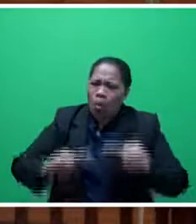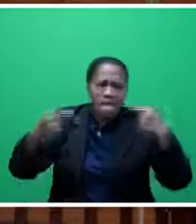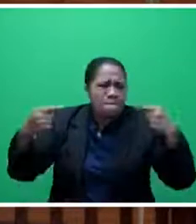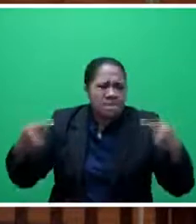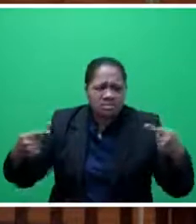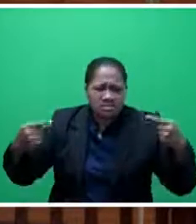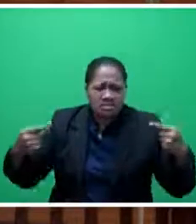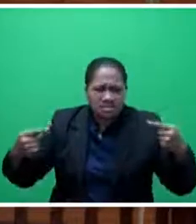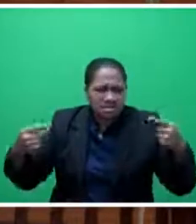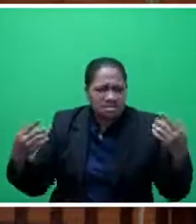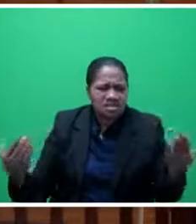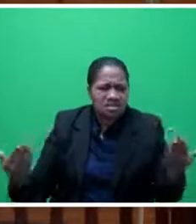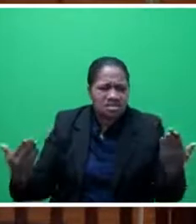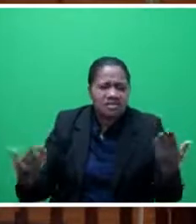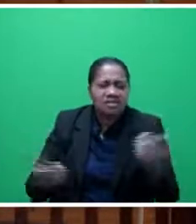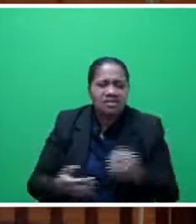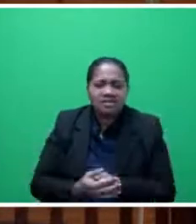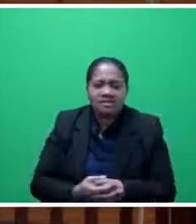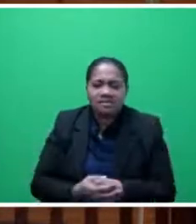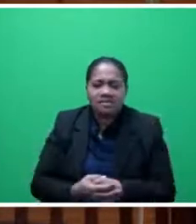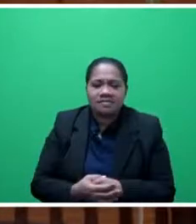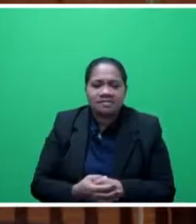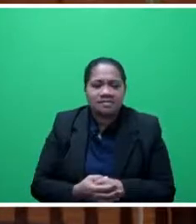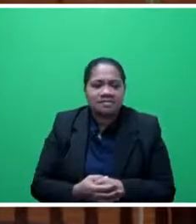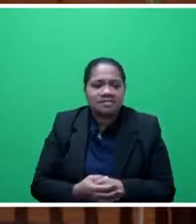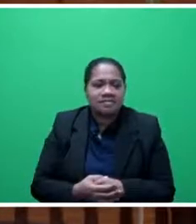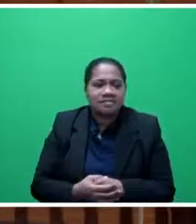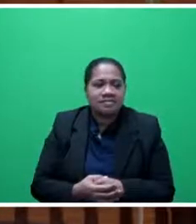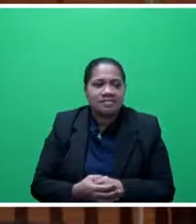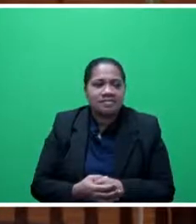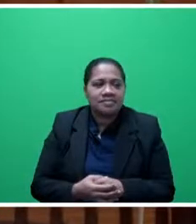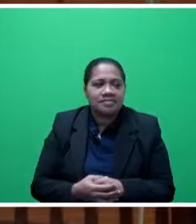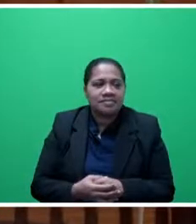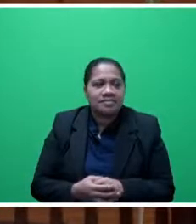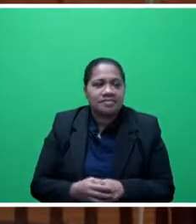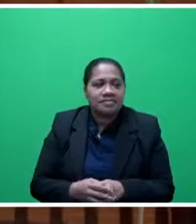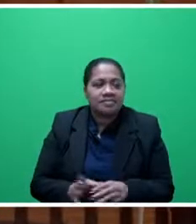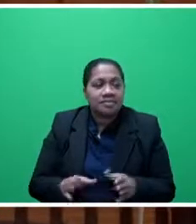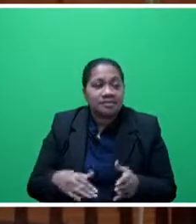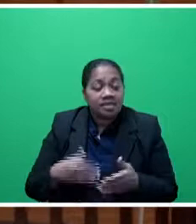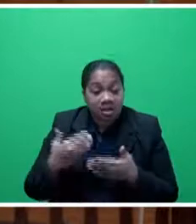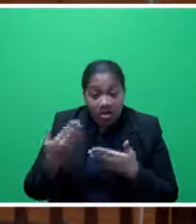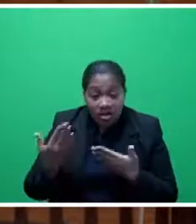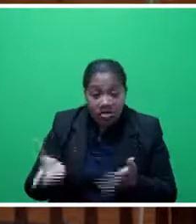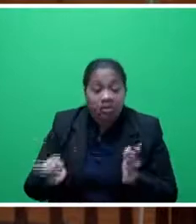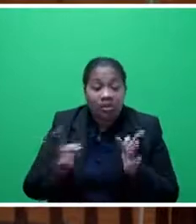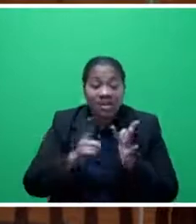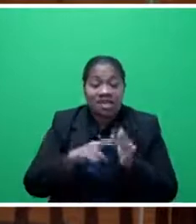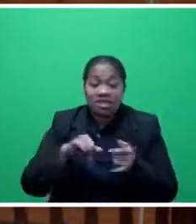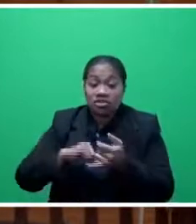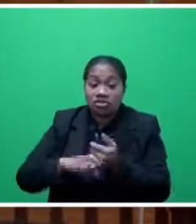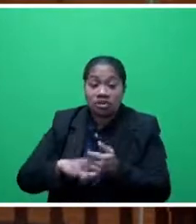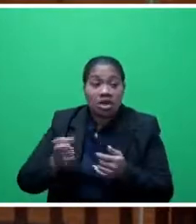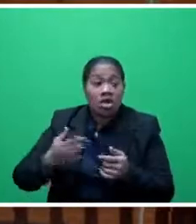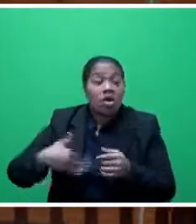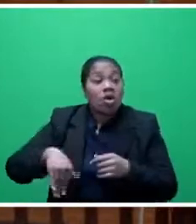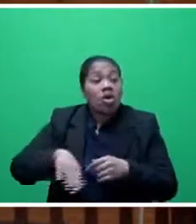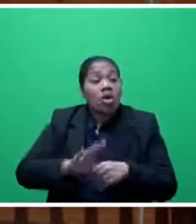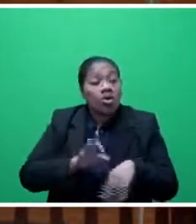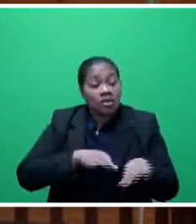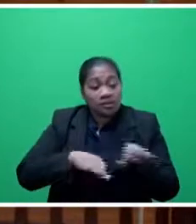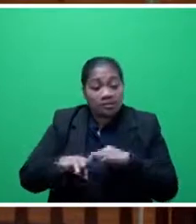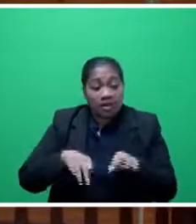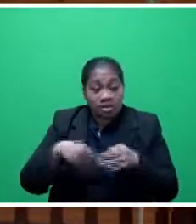have a lot of respect to his predecessor, Honorable Inia Seriratu. Order. Of all the plans that Honorable Inia